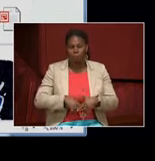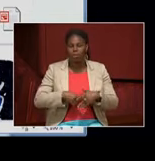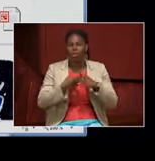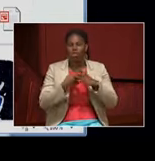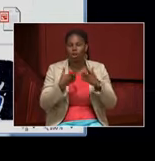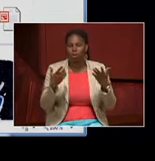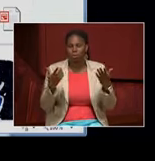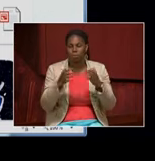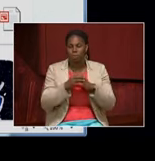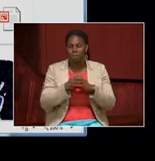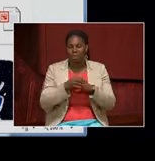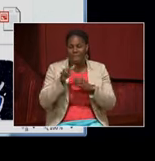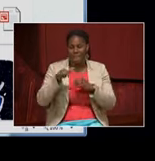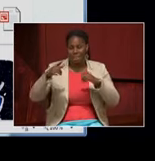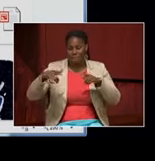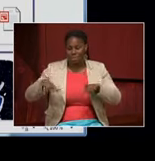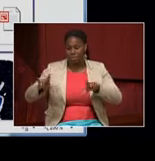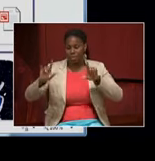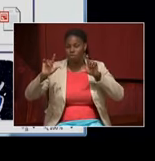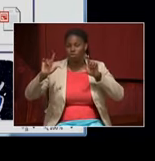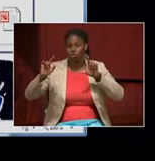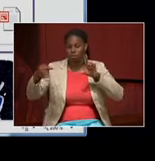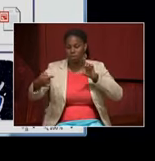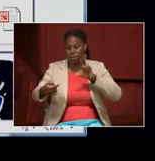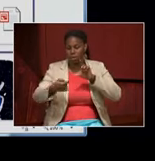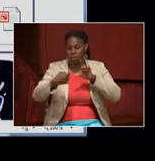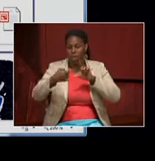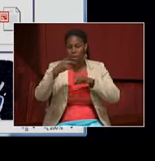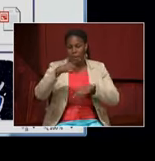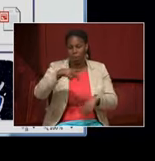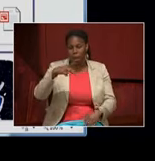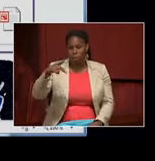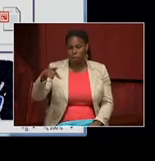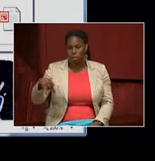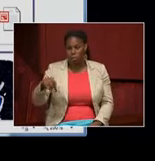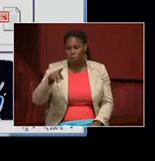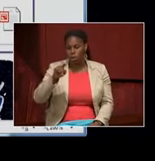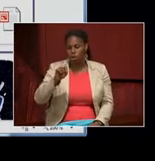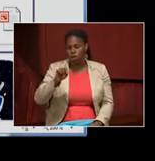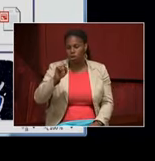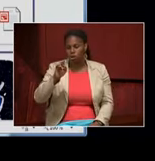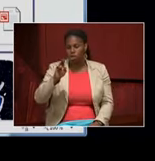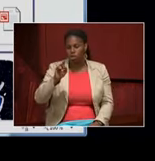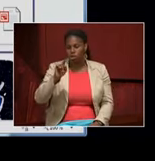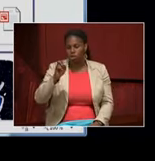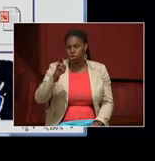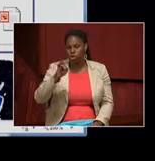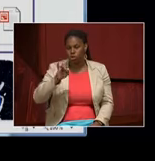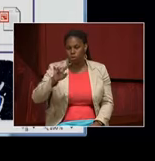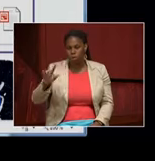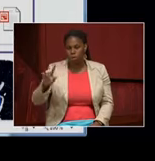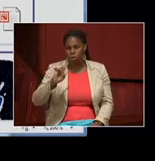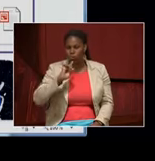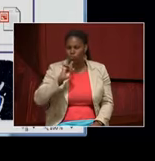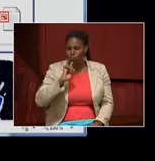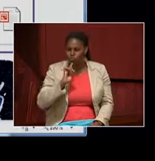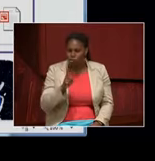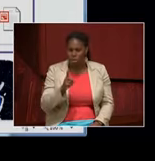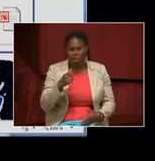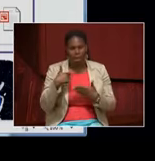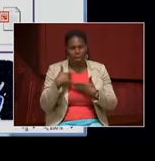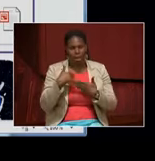this is the screen for that. The PowerPoint tutorial on the right side is very, very helpful.